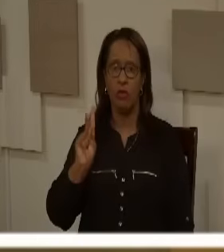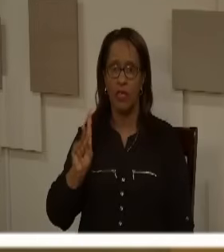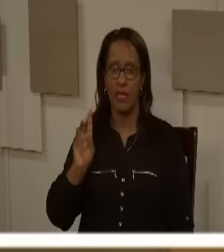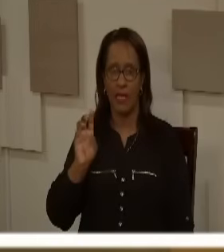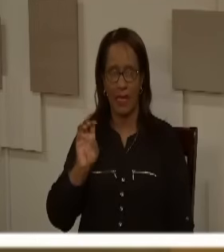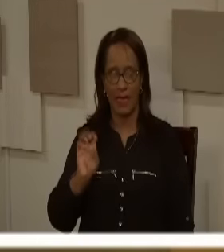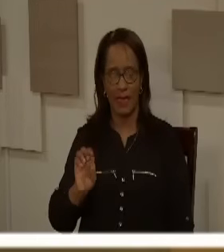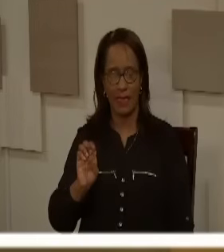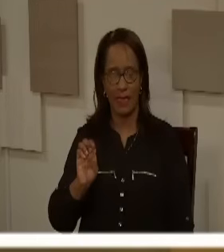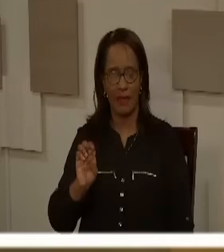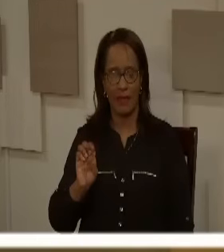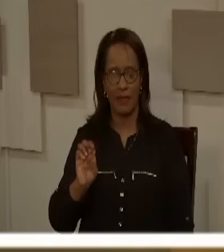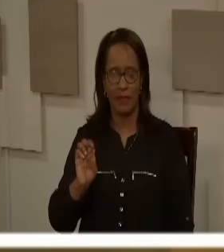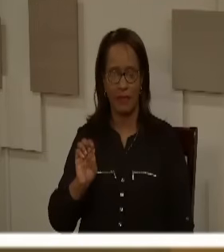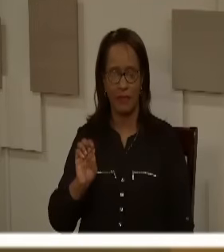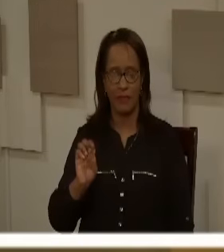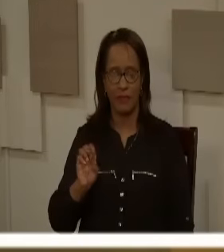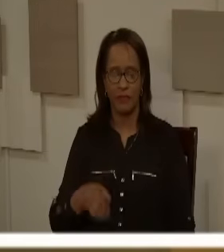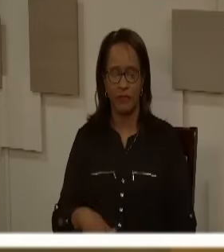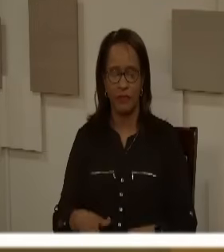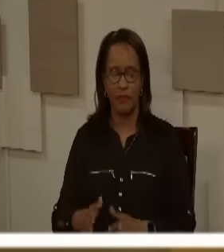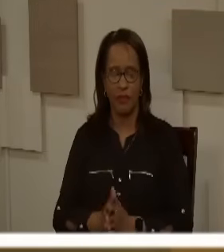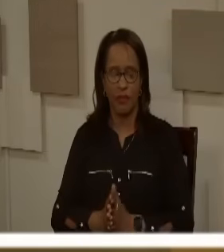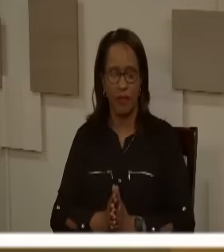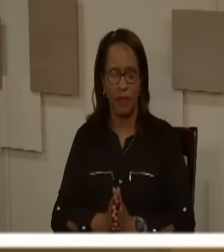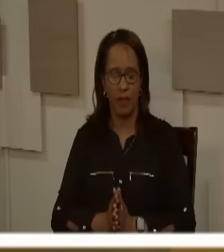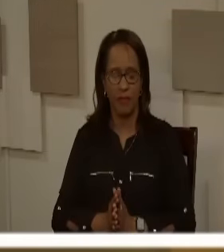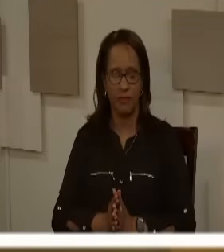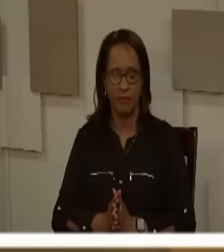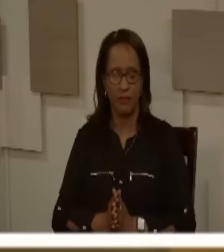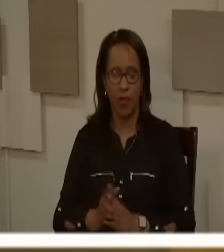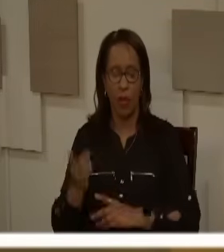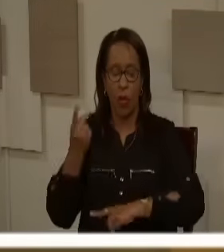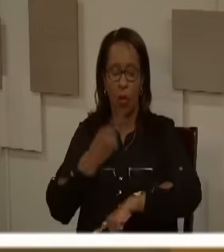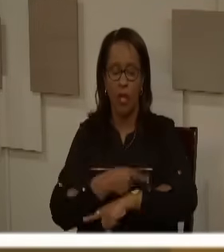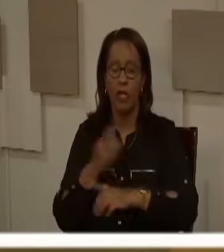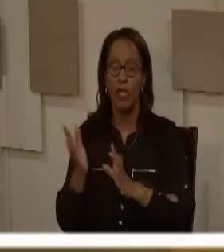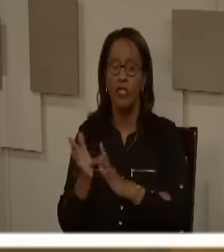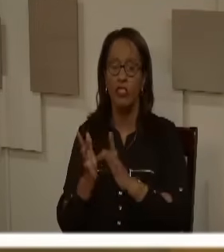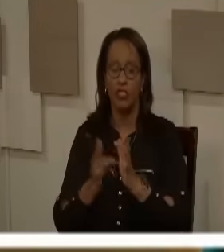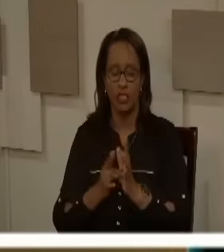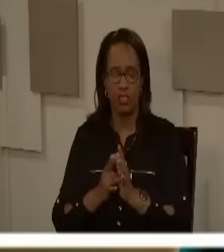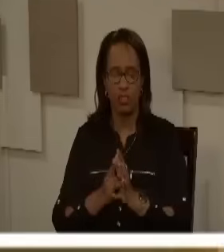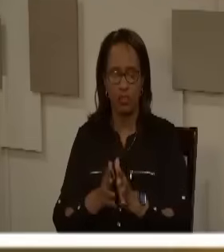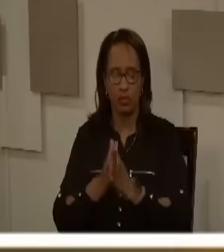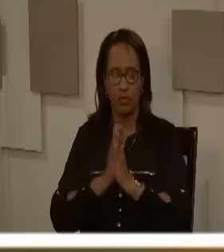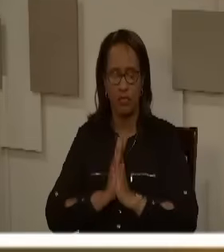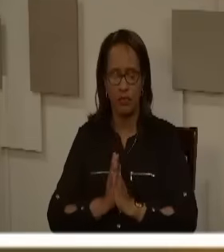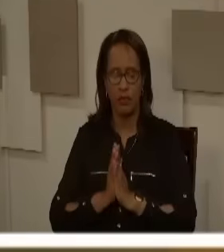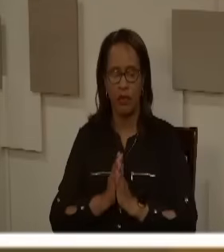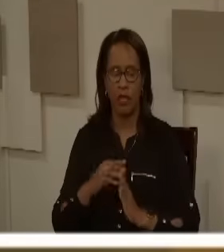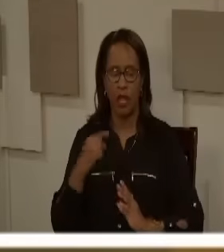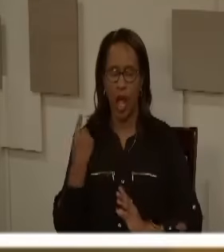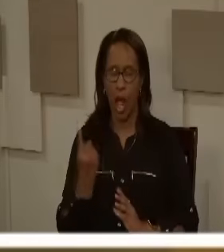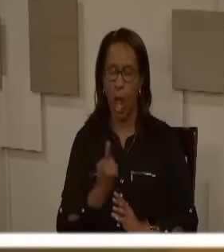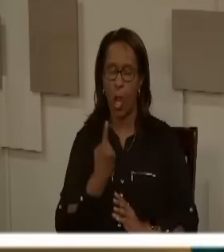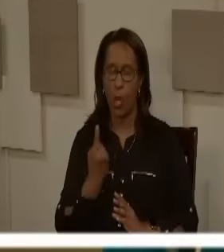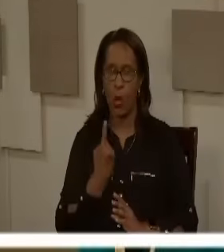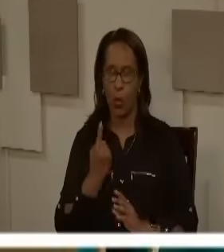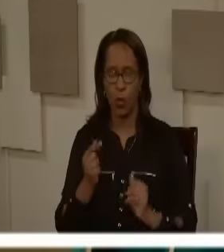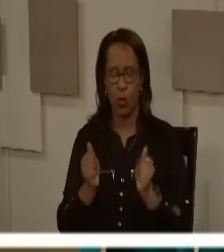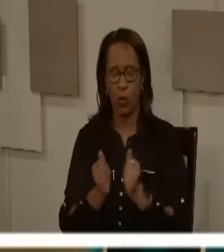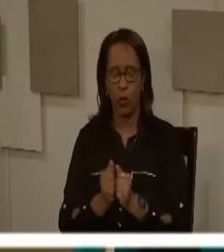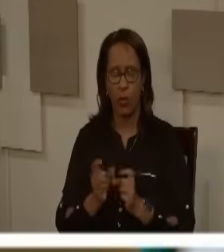so only Luke has him praying. Mark and Matthew have him in Caesarea Philippi, which is